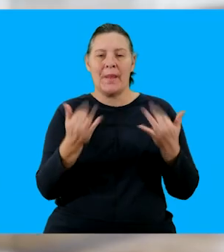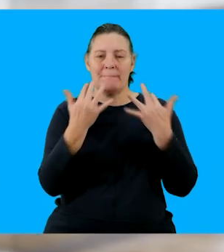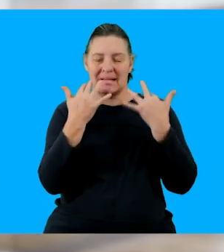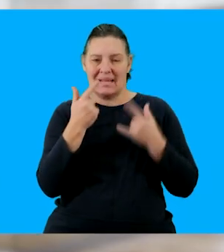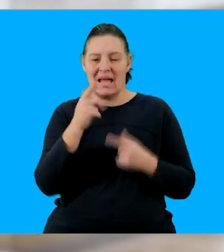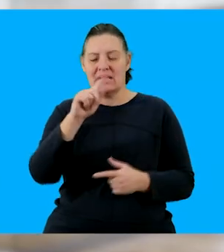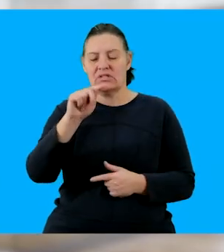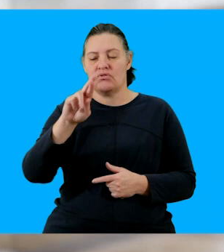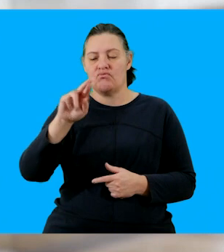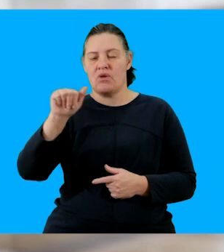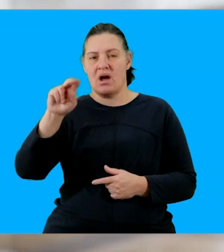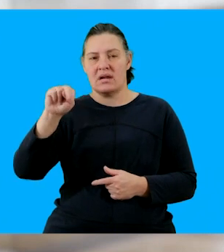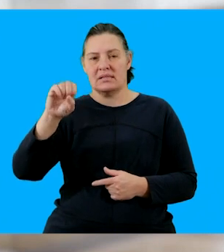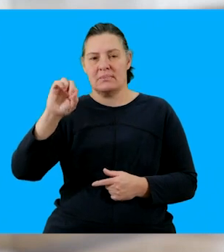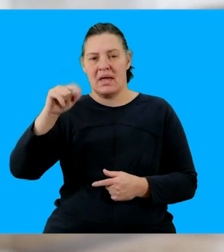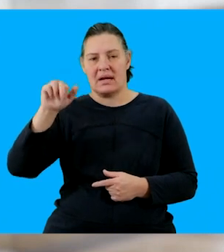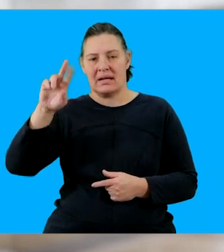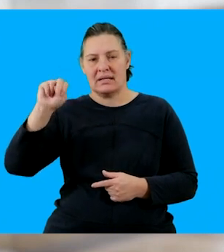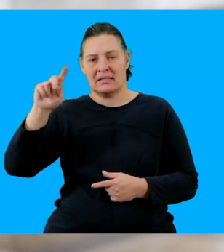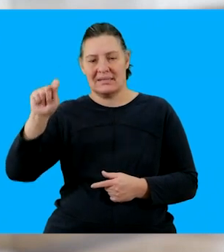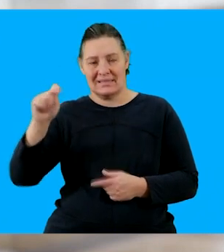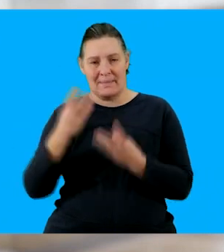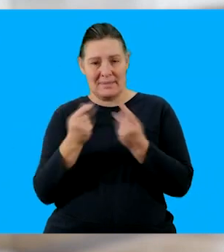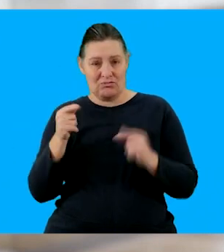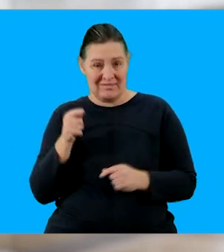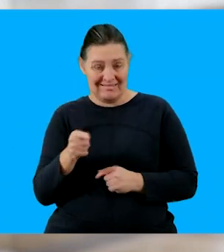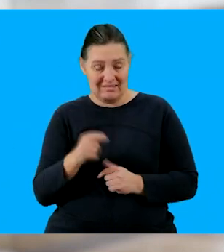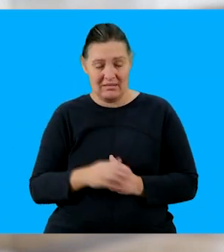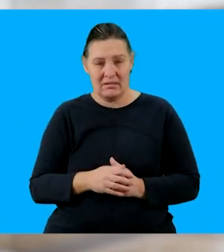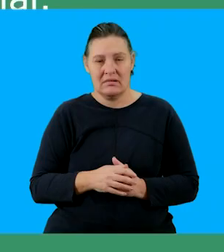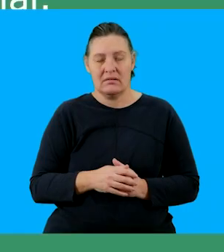thin sheet of transparent material.